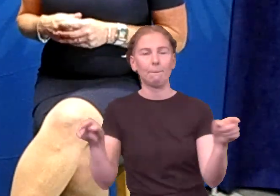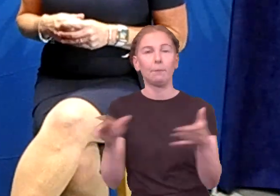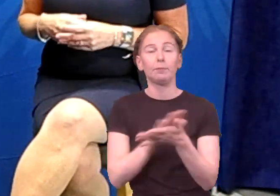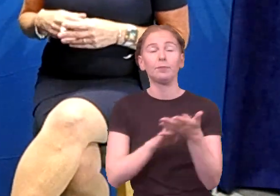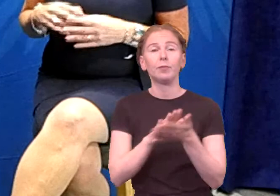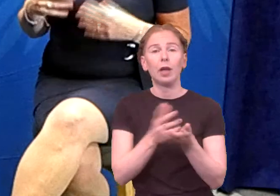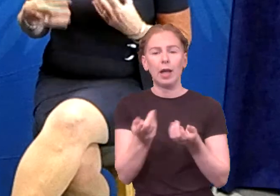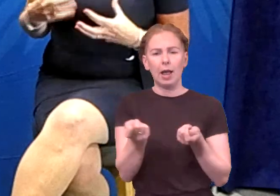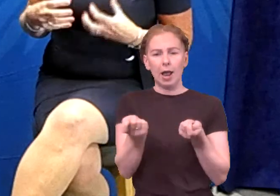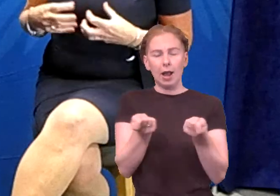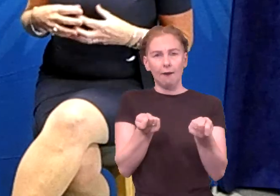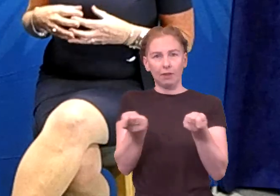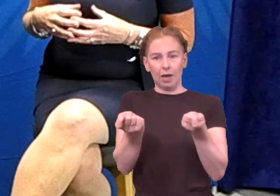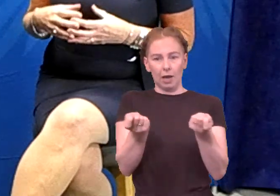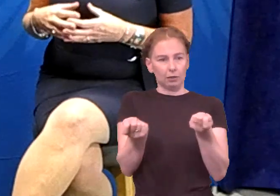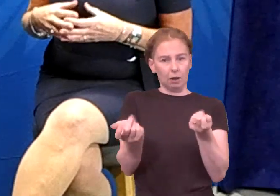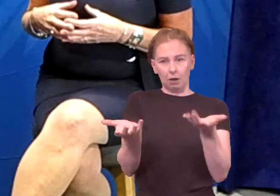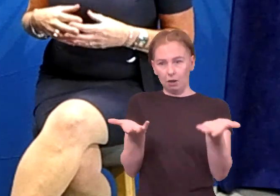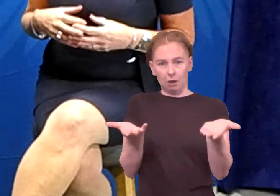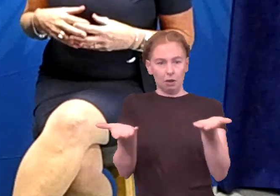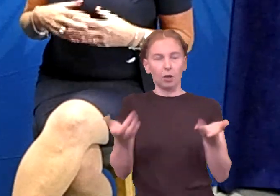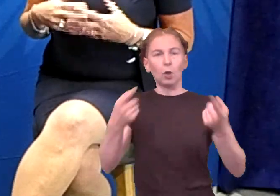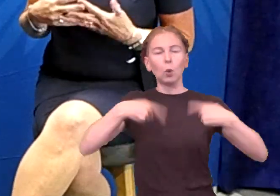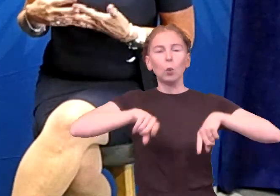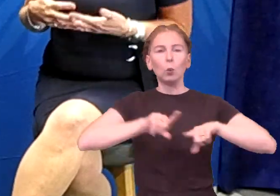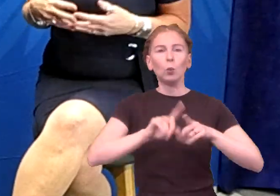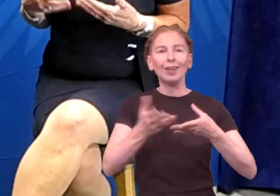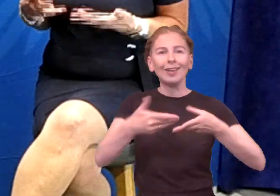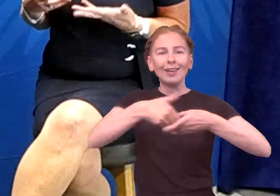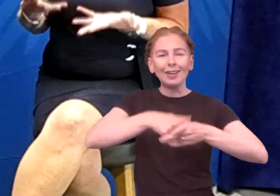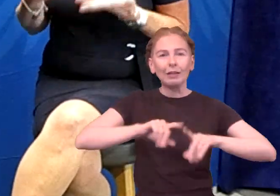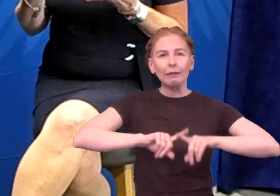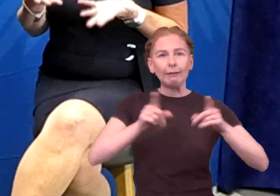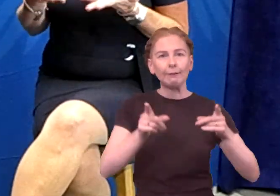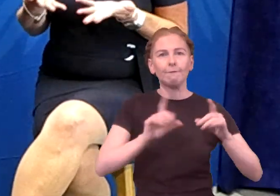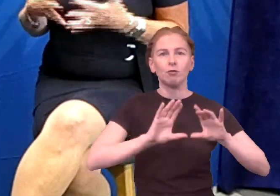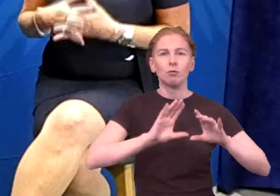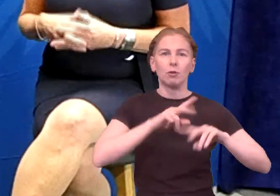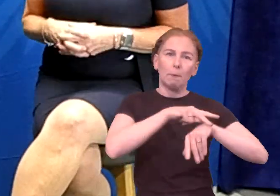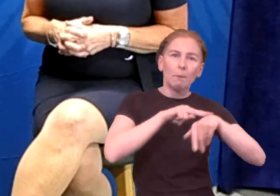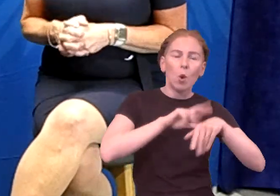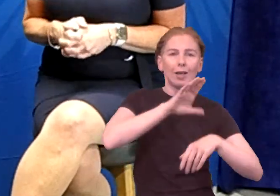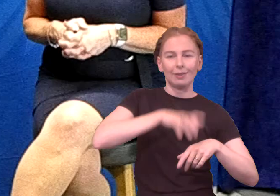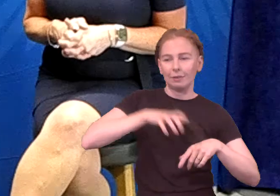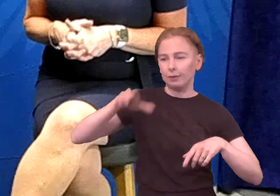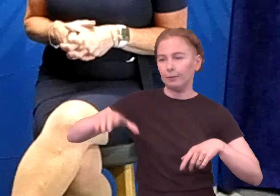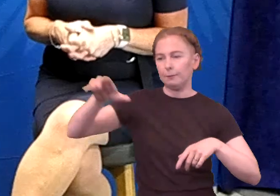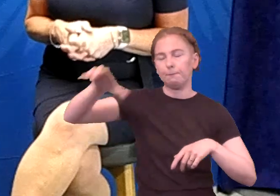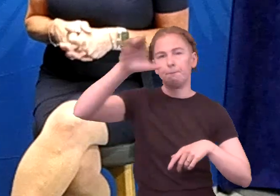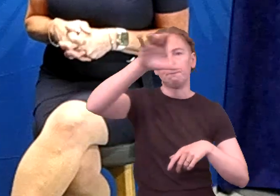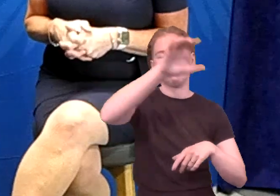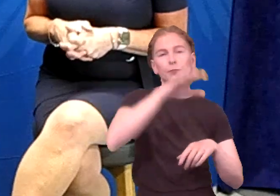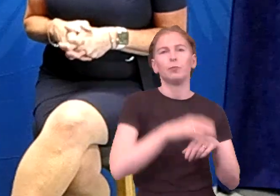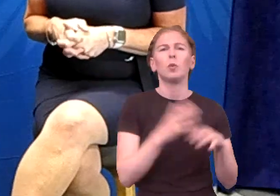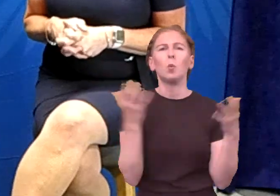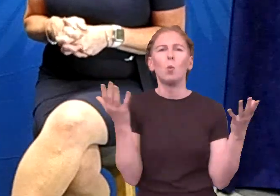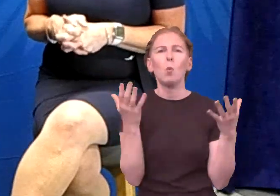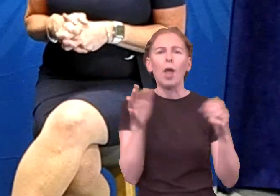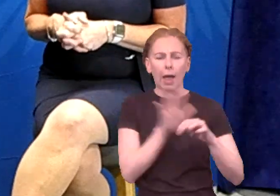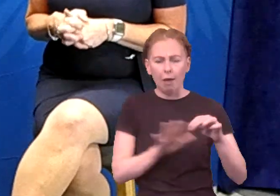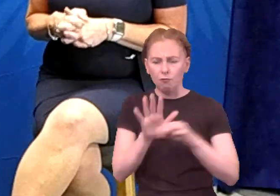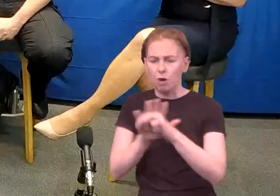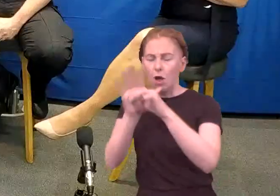around the UK, and we're strategically embedded in those forces that see high rates of exploitation and